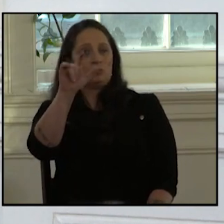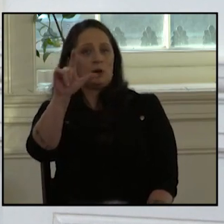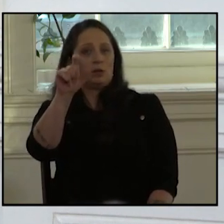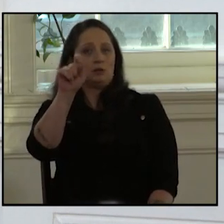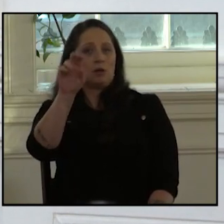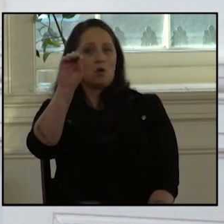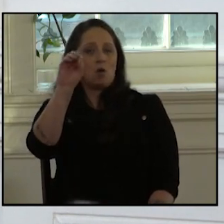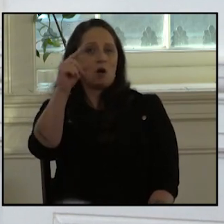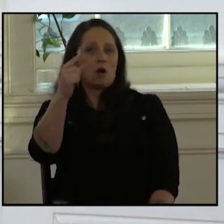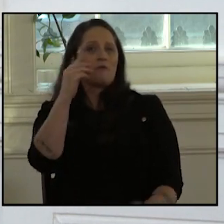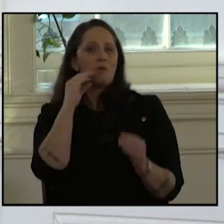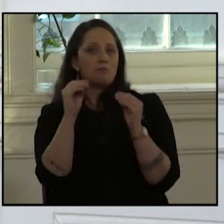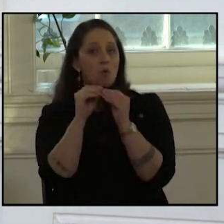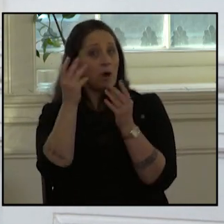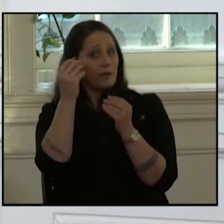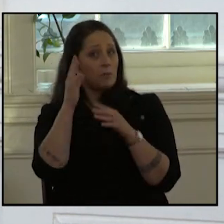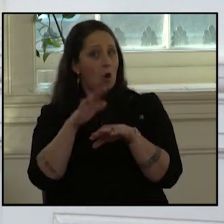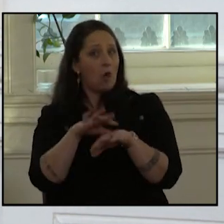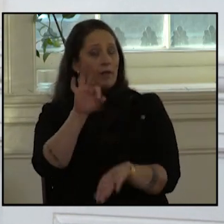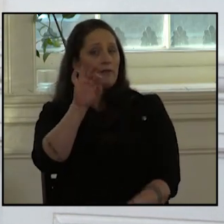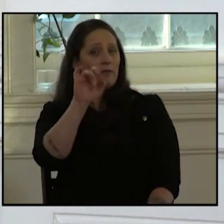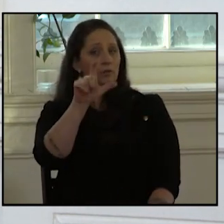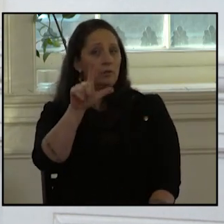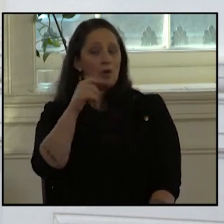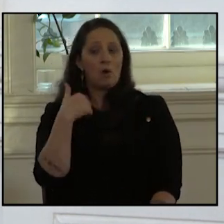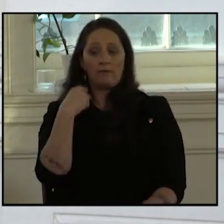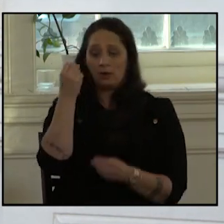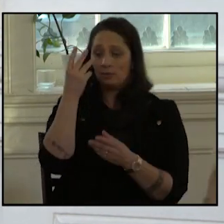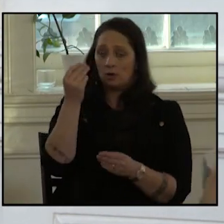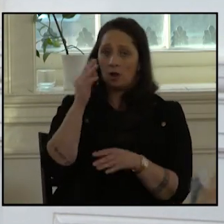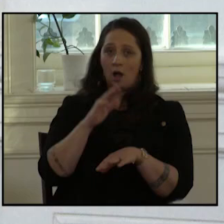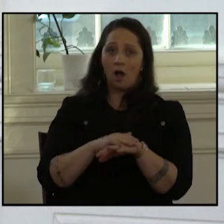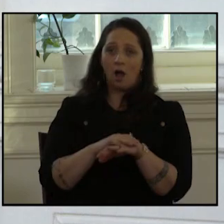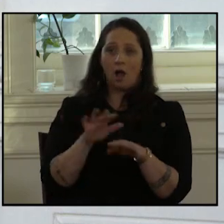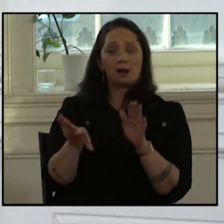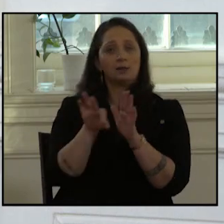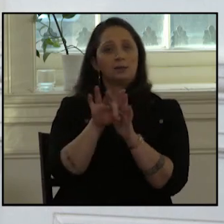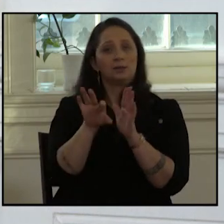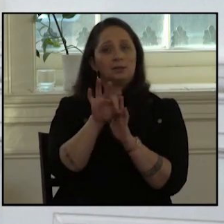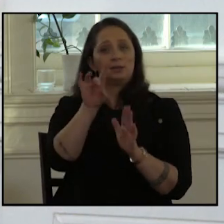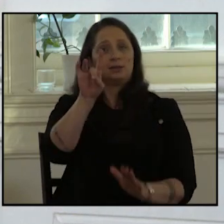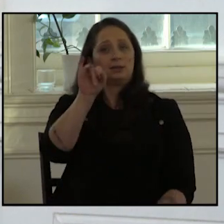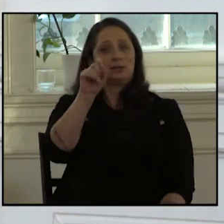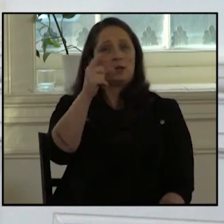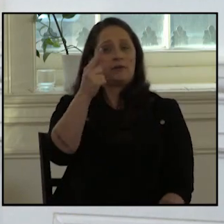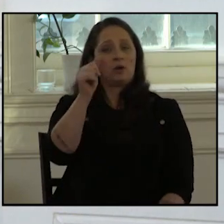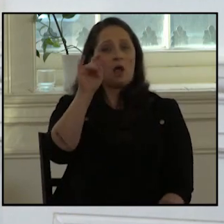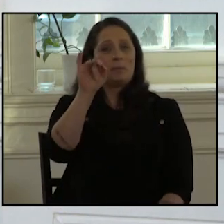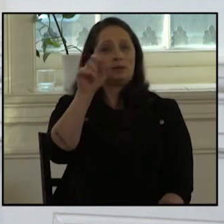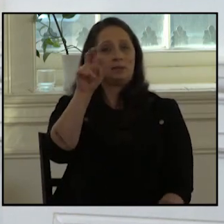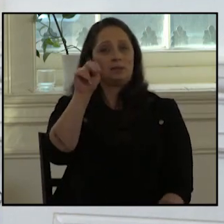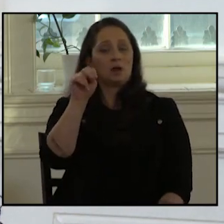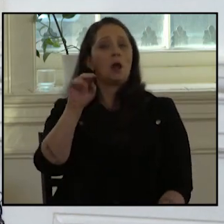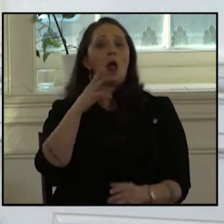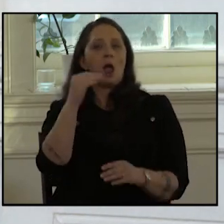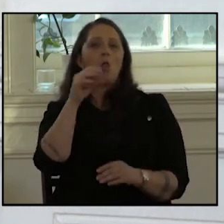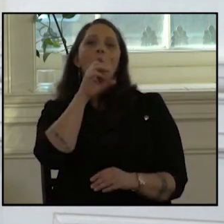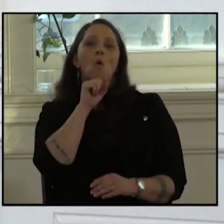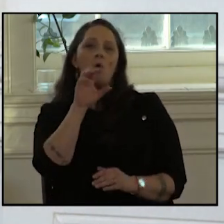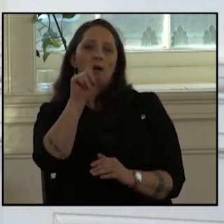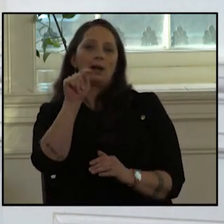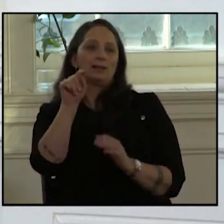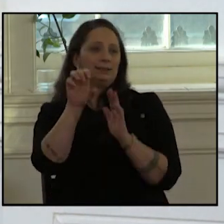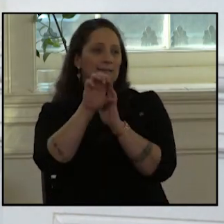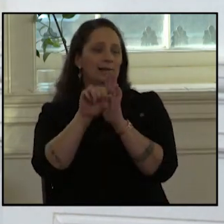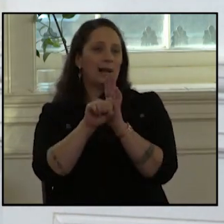to get more information on the Freedom Trail. There's information on discovering Amistad as well as the Connecticut Old State House. And so we'll turn it over